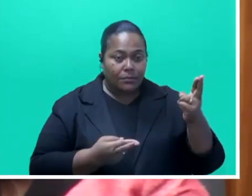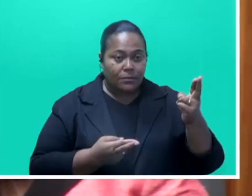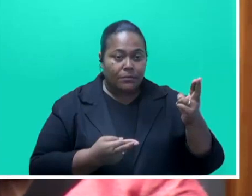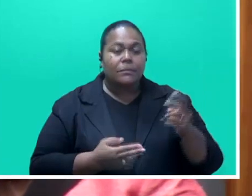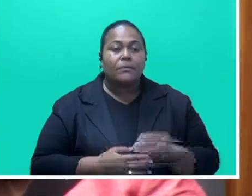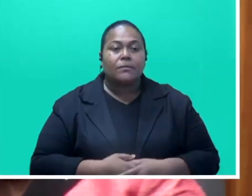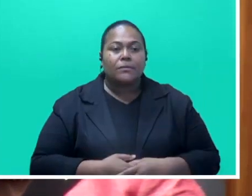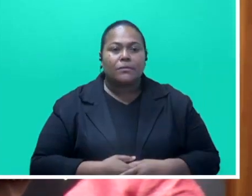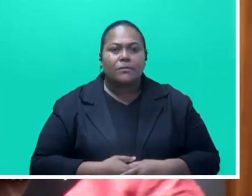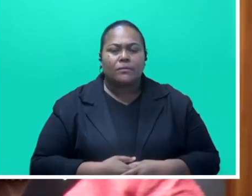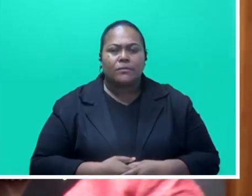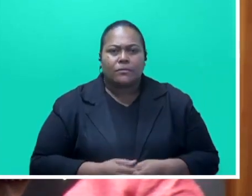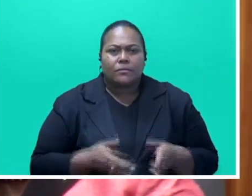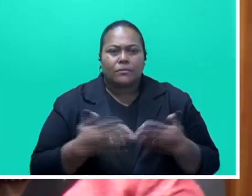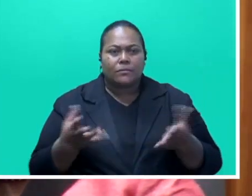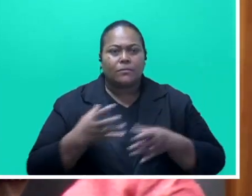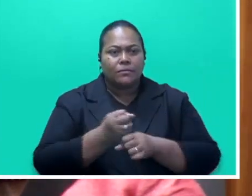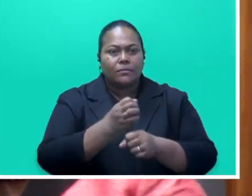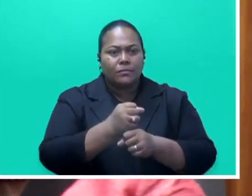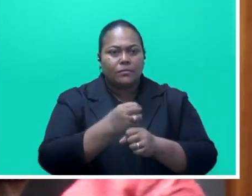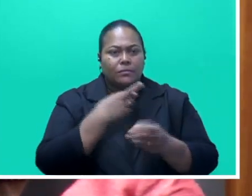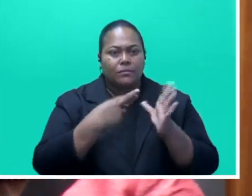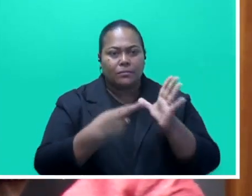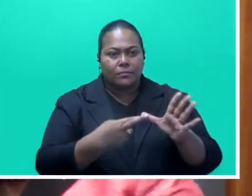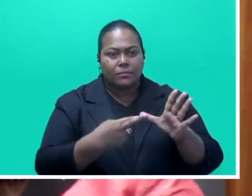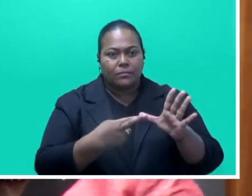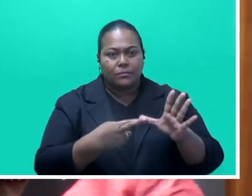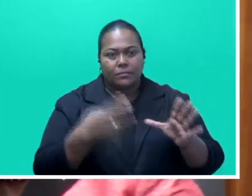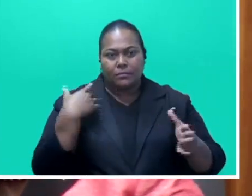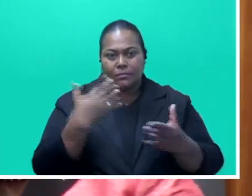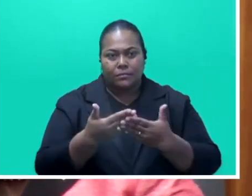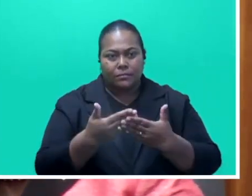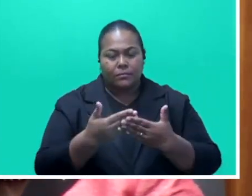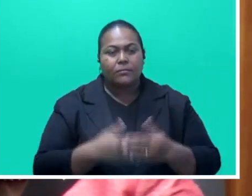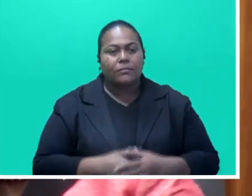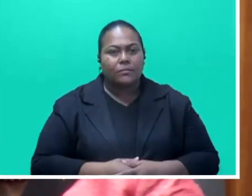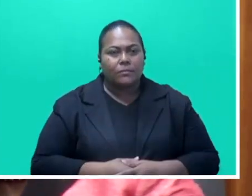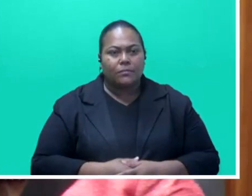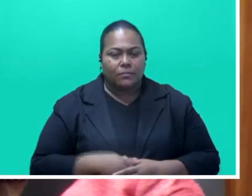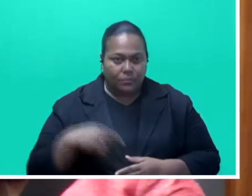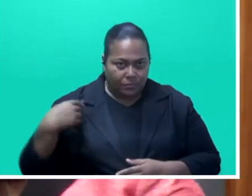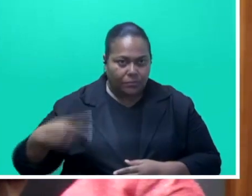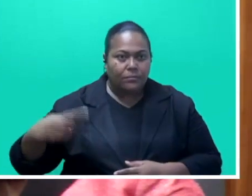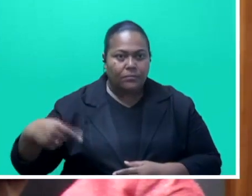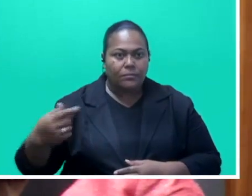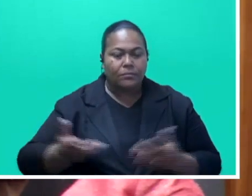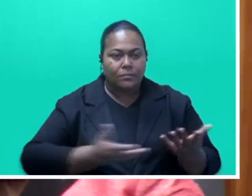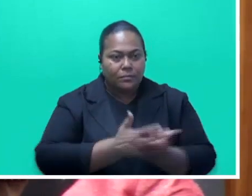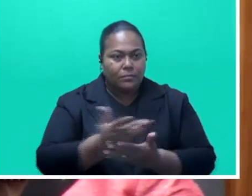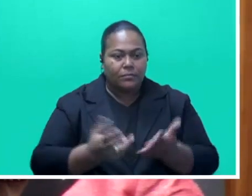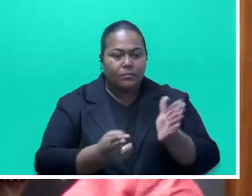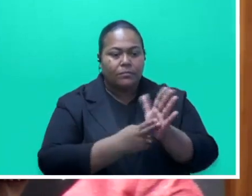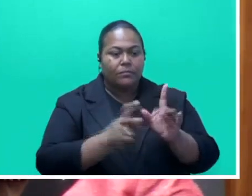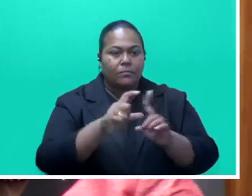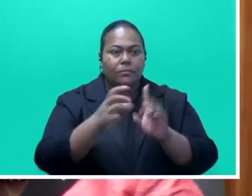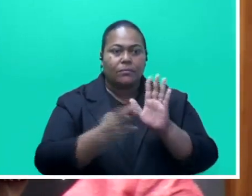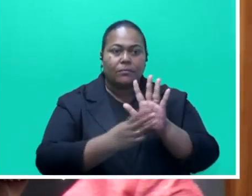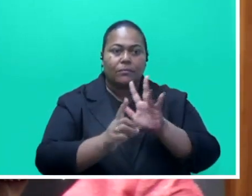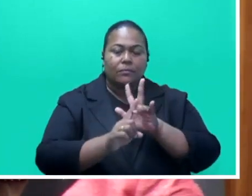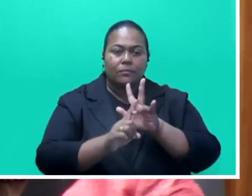an update on our response to date. One, there has been ongoing discussions with NDMO on facilitating